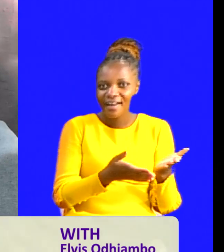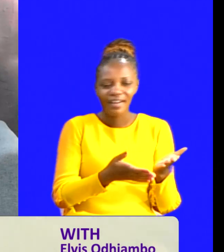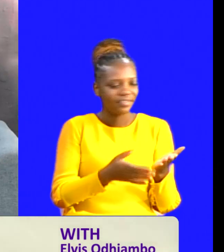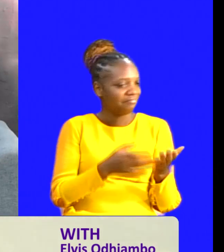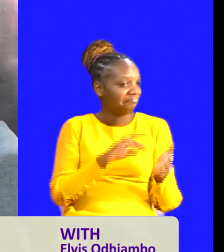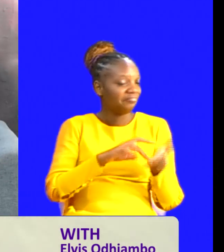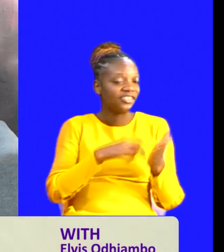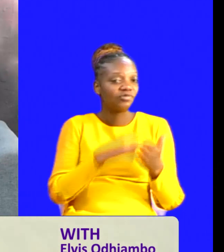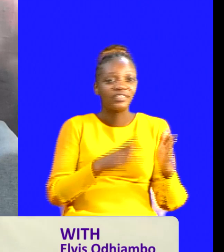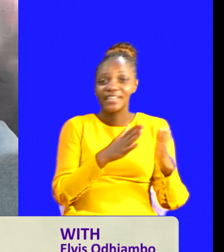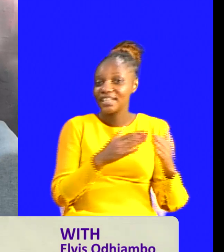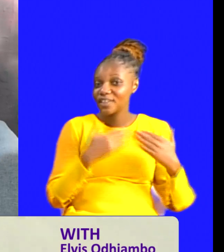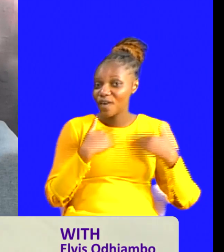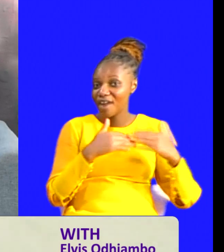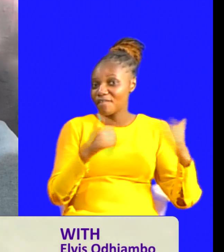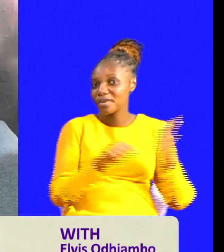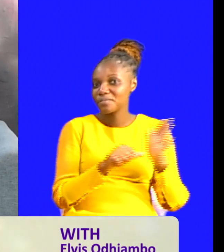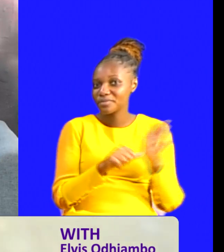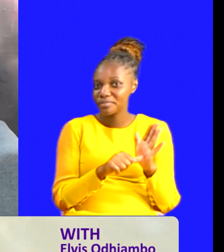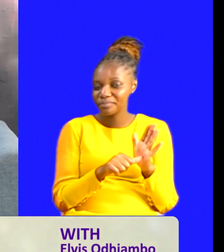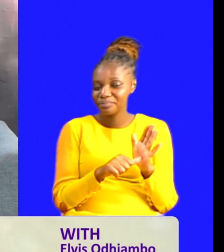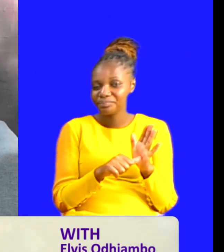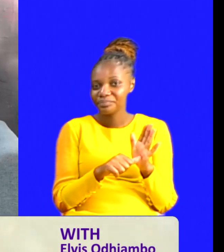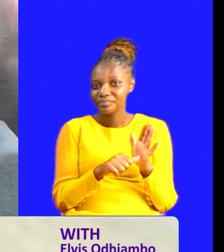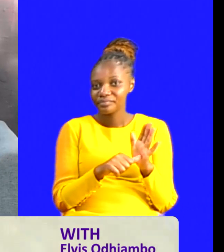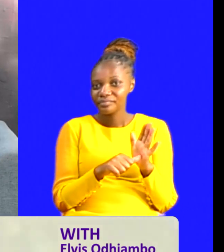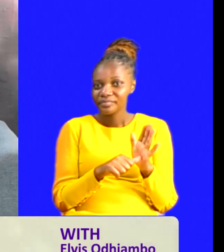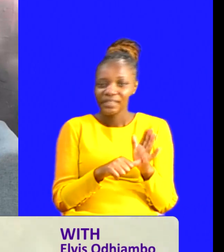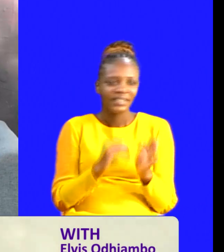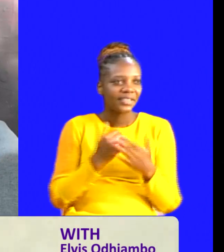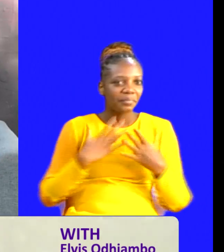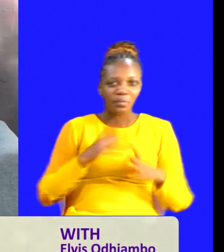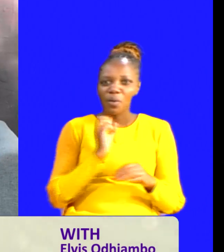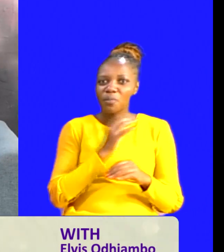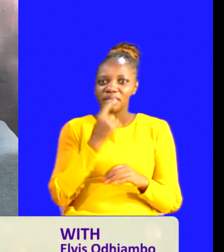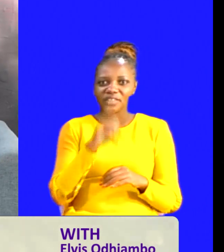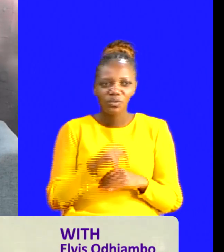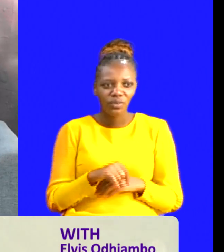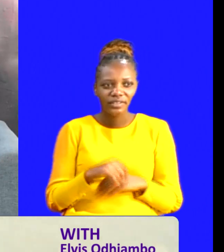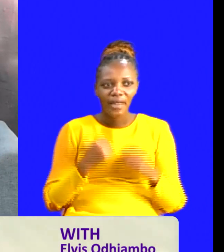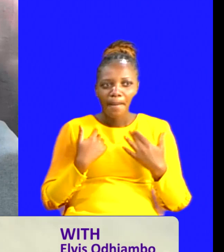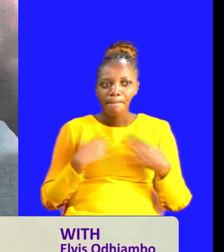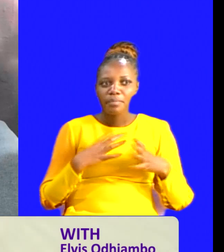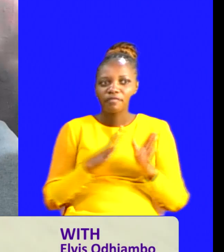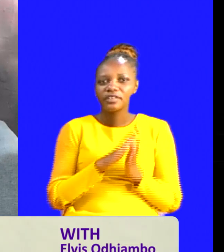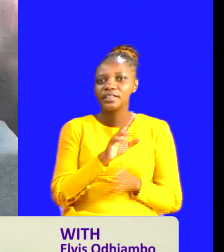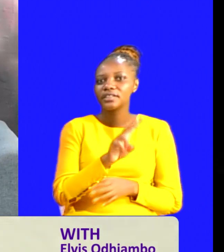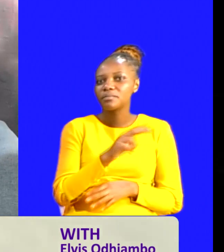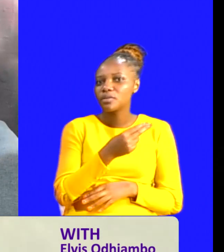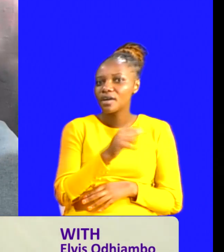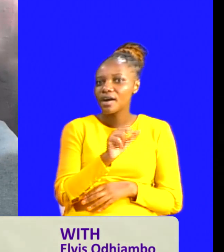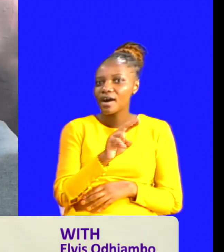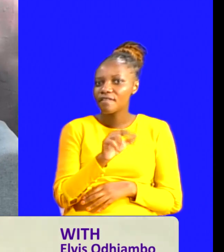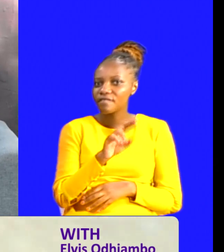Arsenal have a big problem. Of course, one will say they have the likes of Havertz, who can drop down to a midfield. But